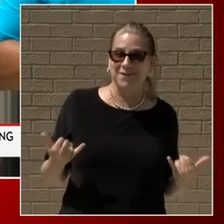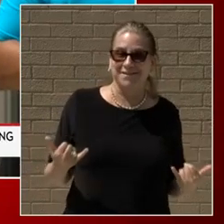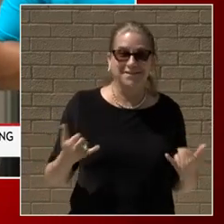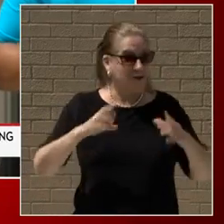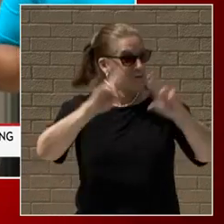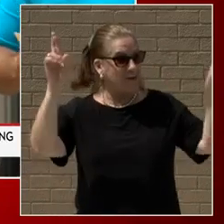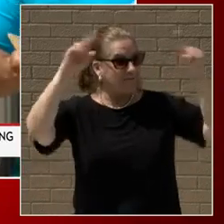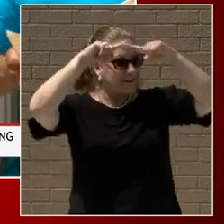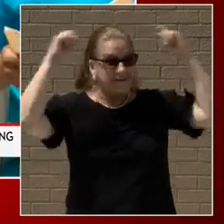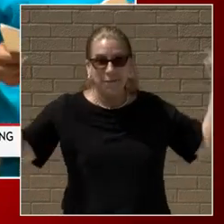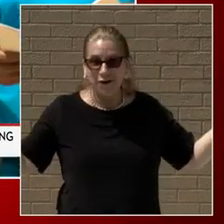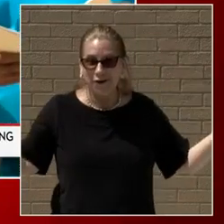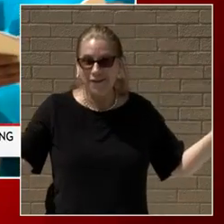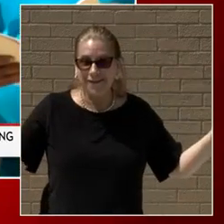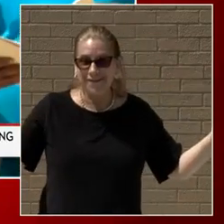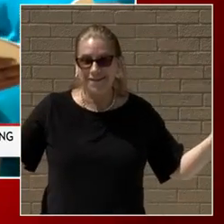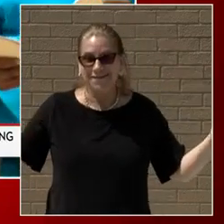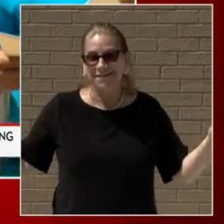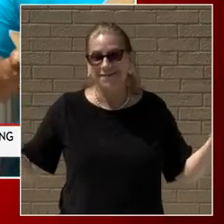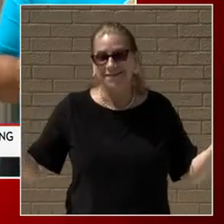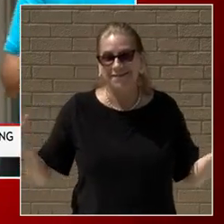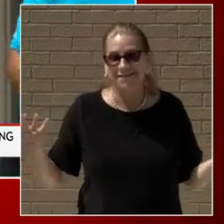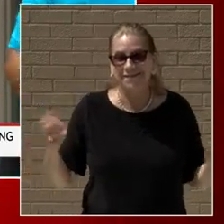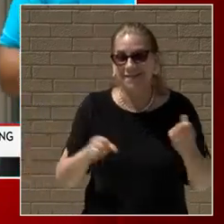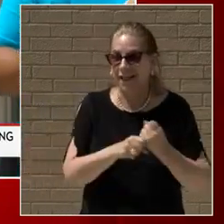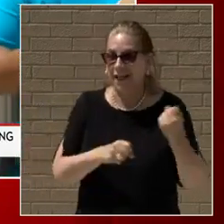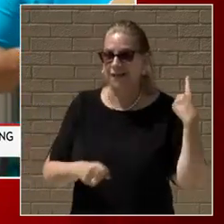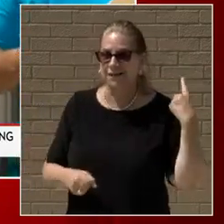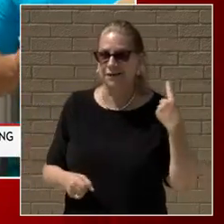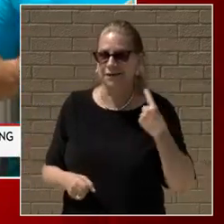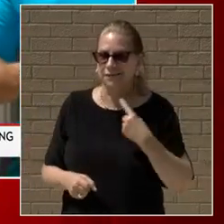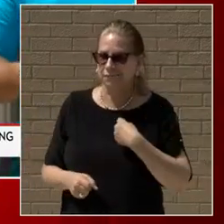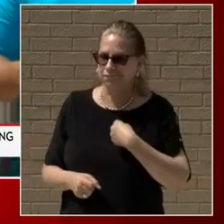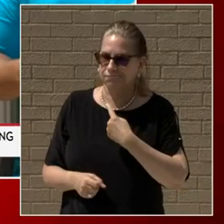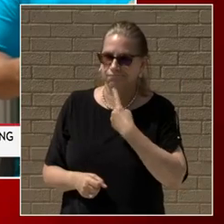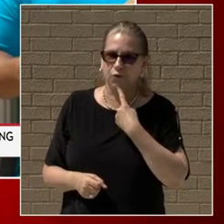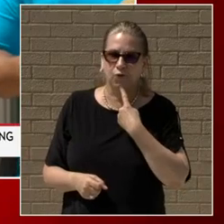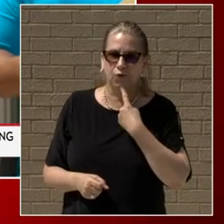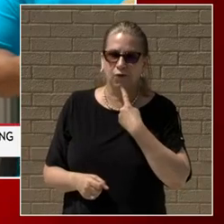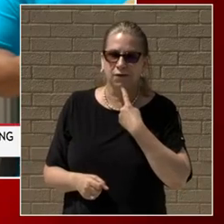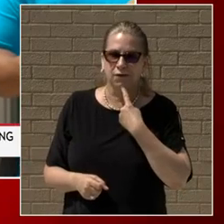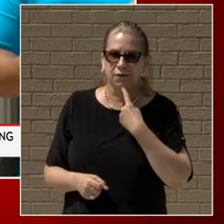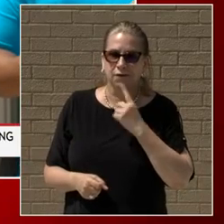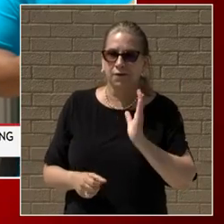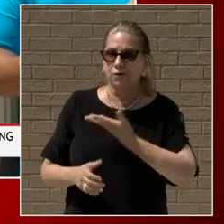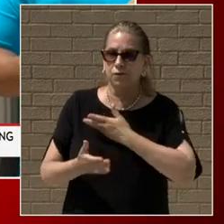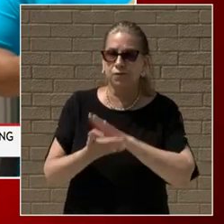summer. And last year we were disappointed that our